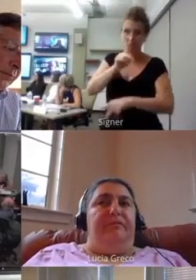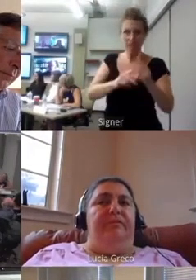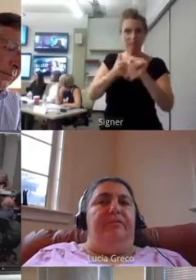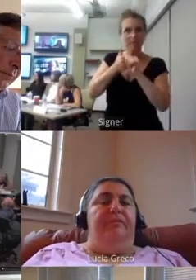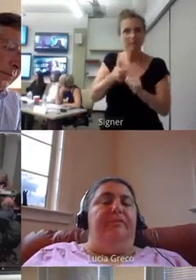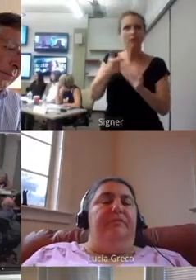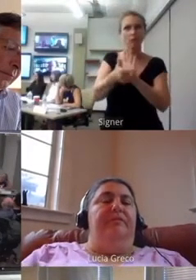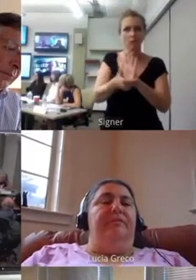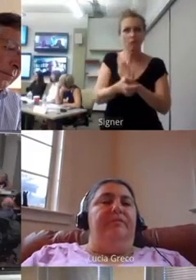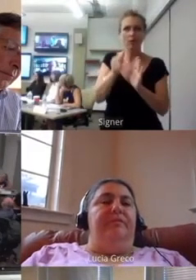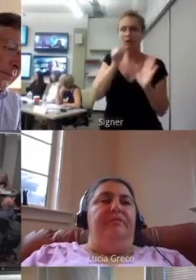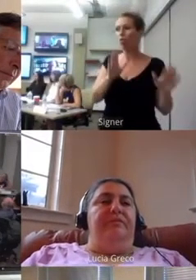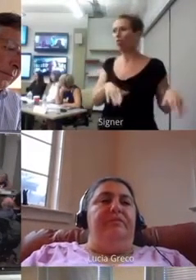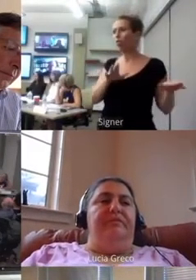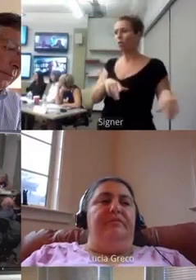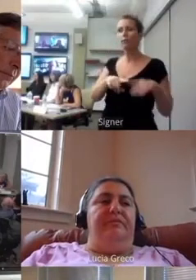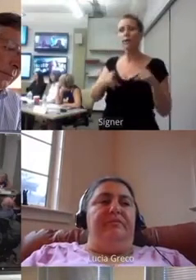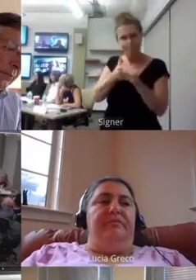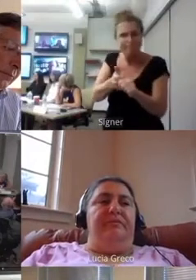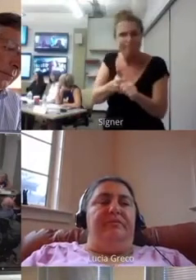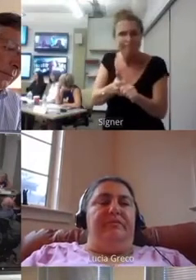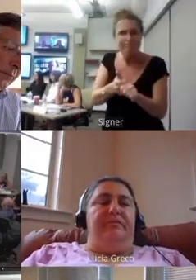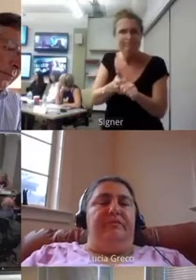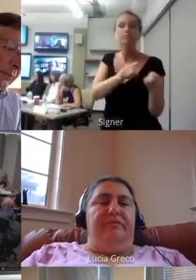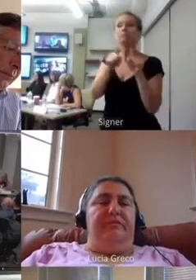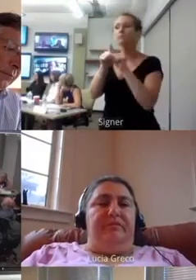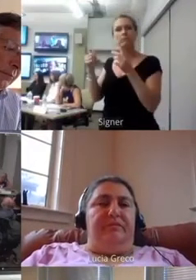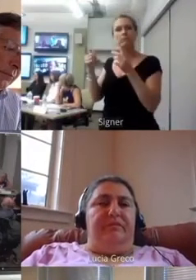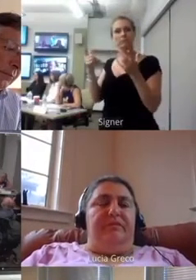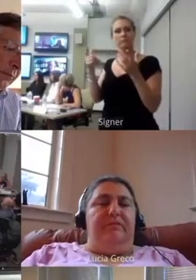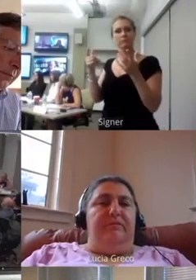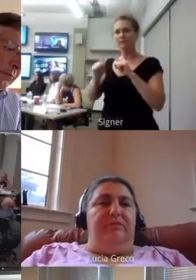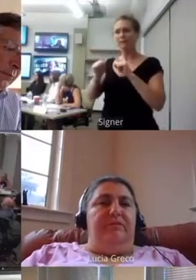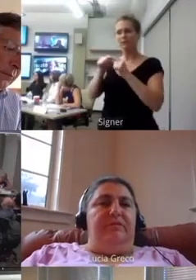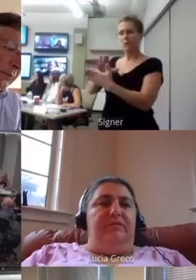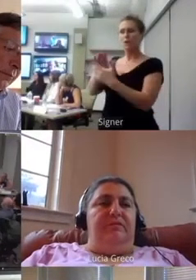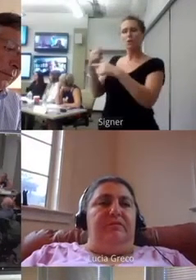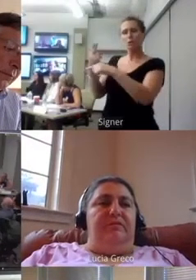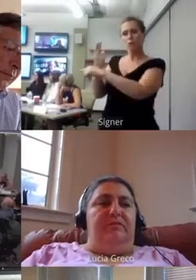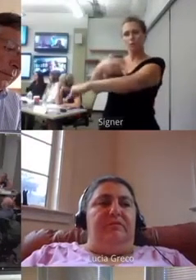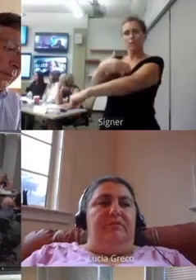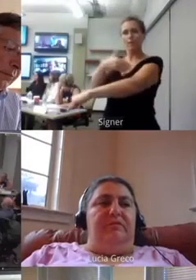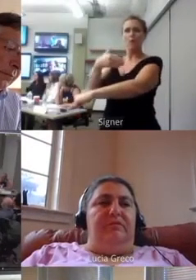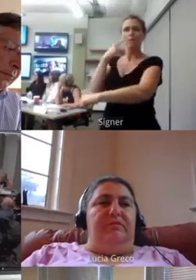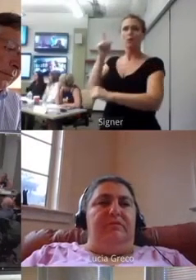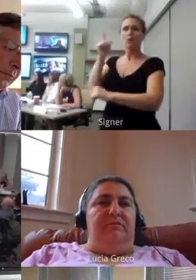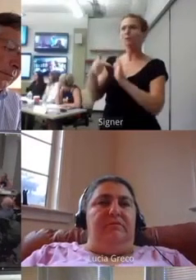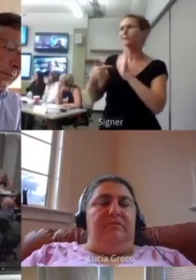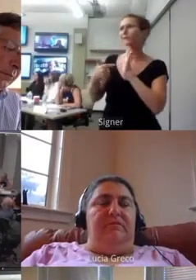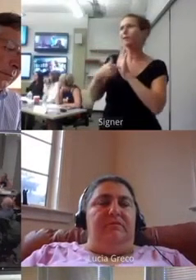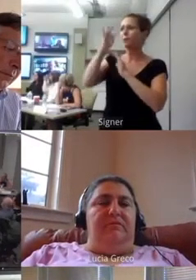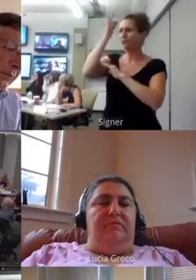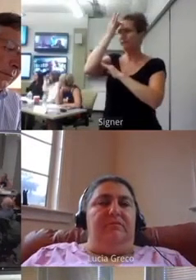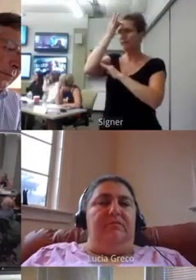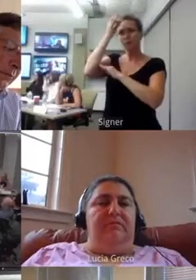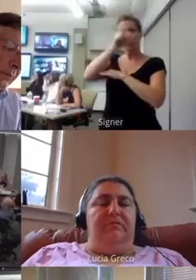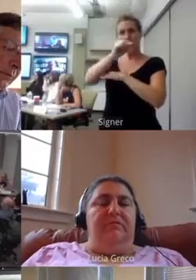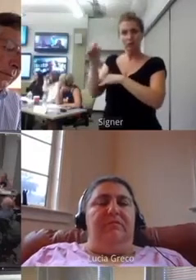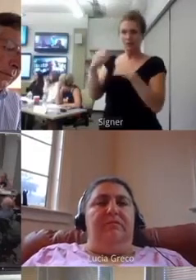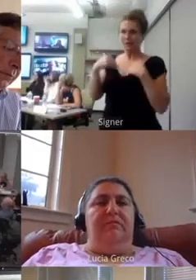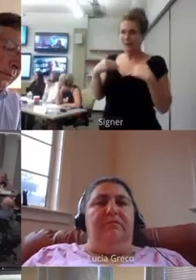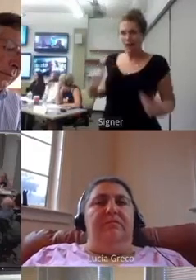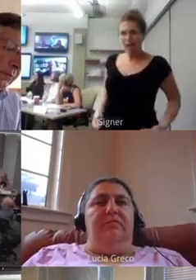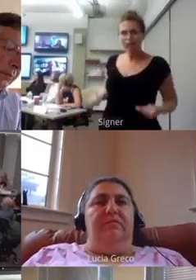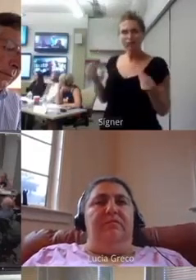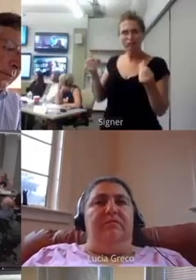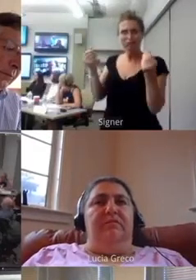do you use the other levers of power, such as the federal government's great spending power in the marketplace, to leverage